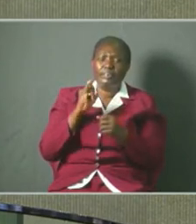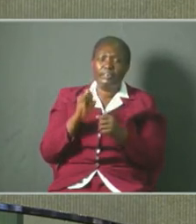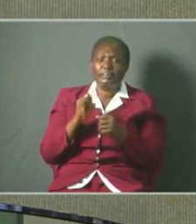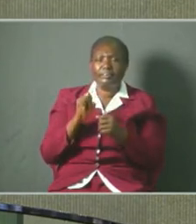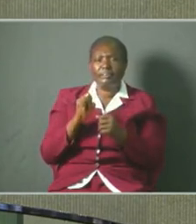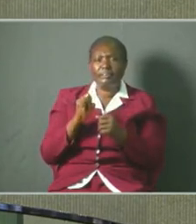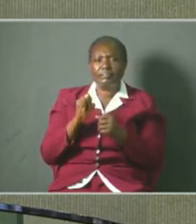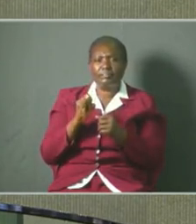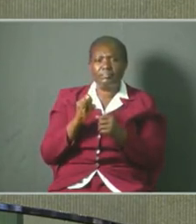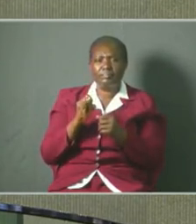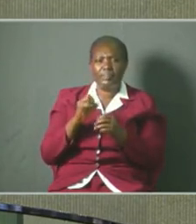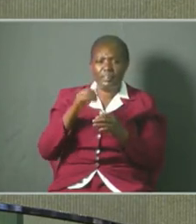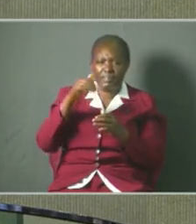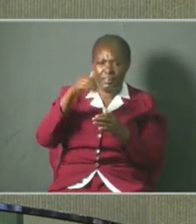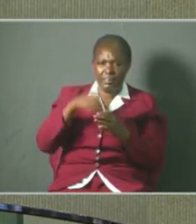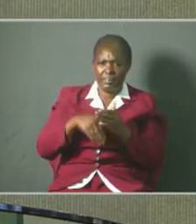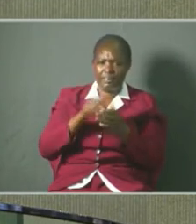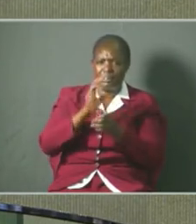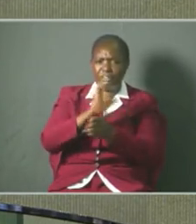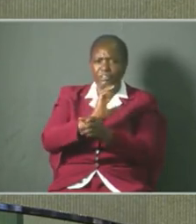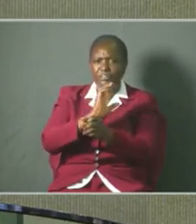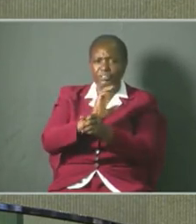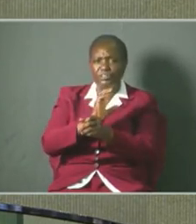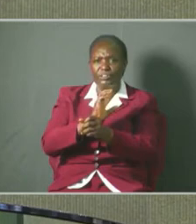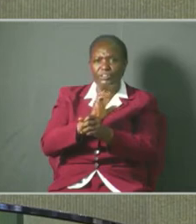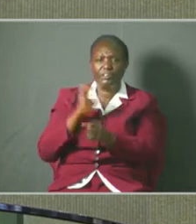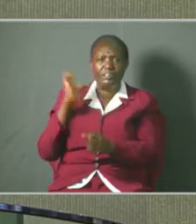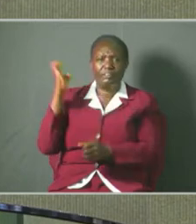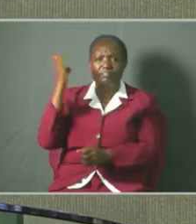call in-church evangelism.